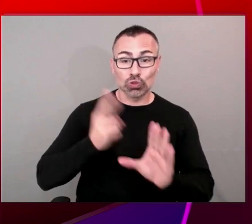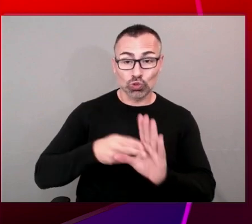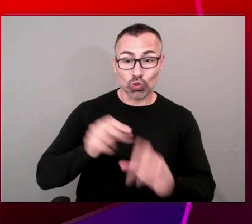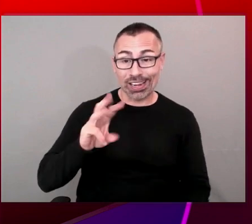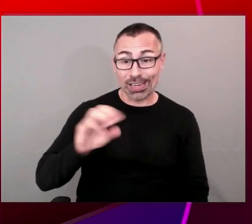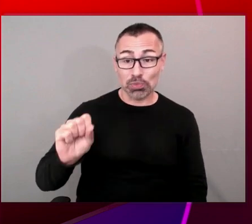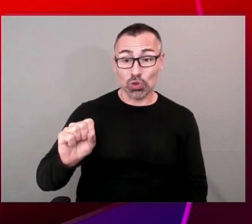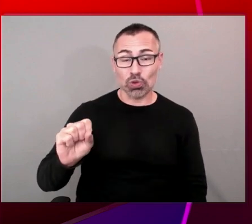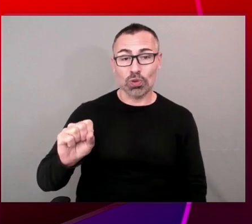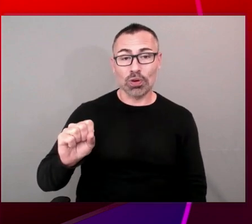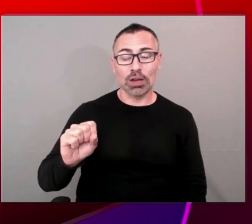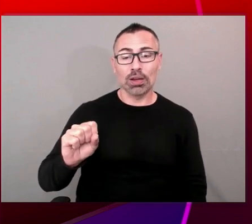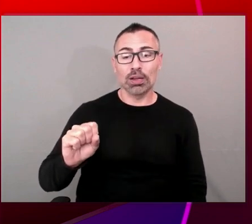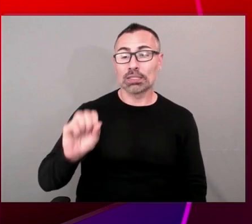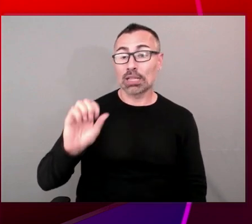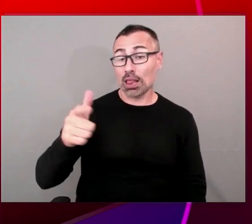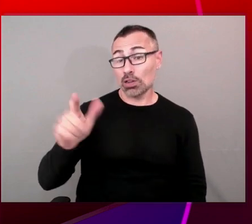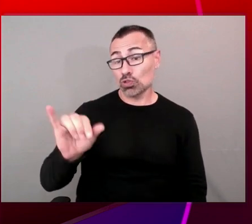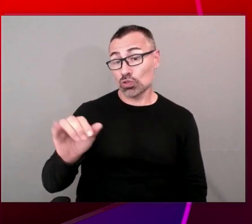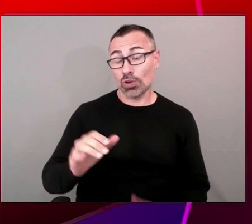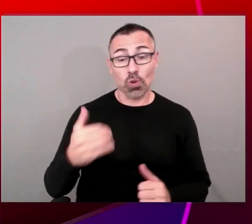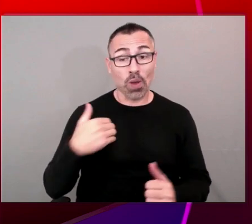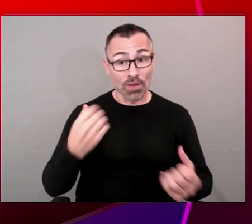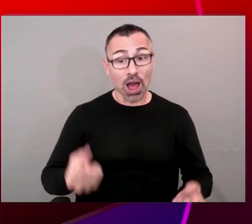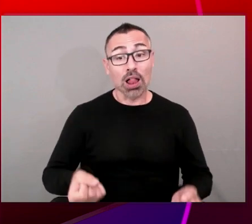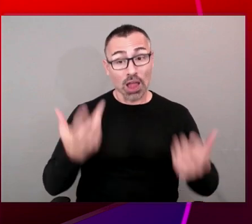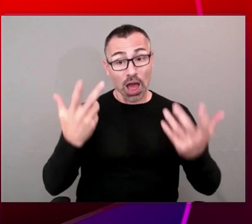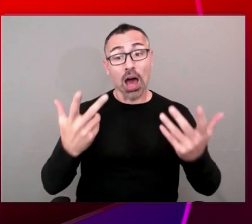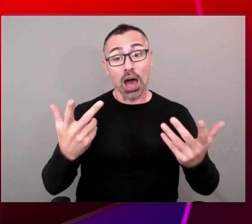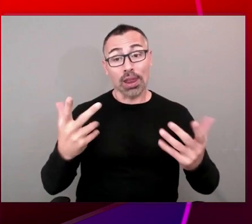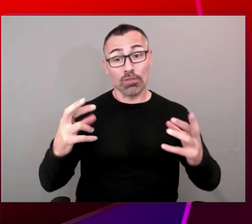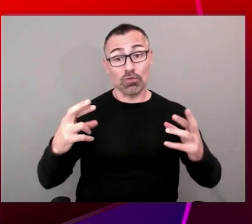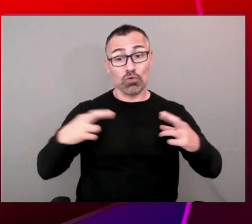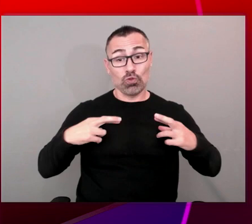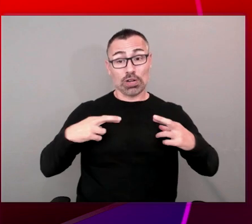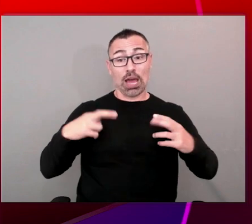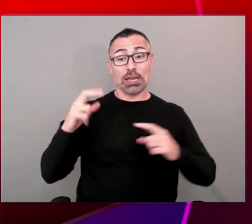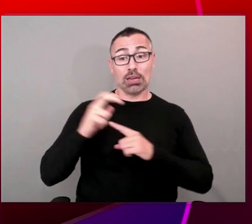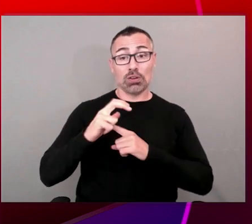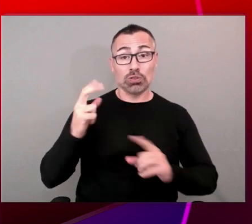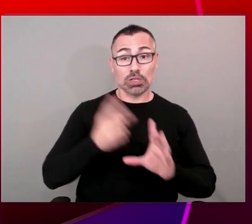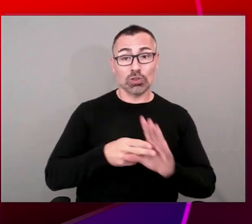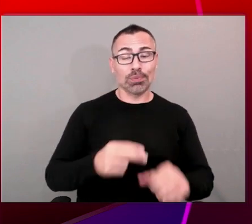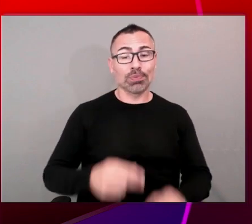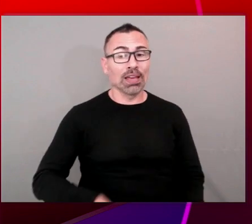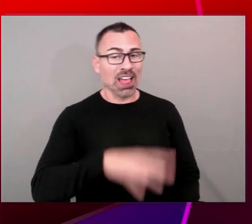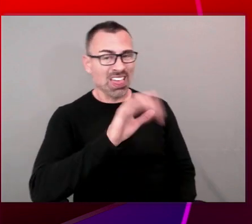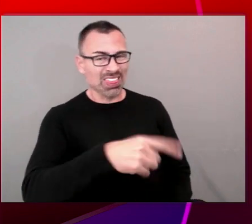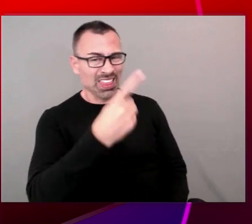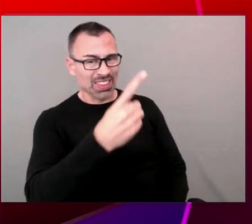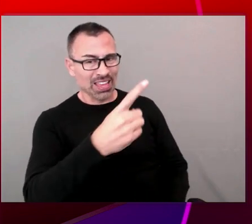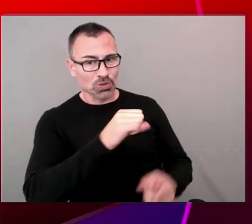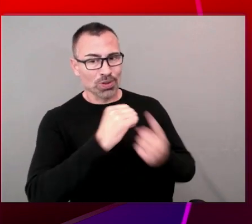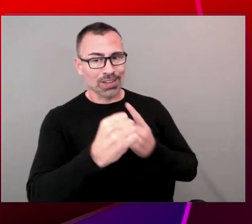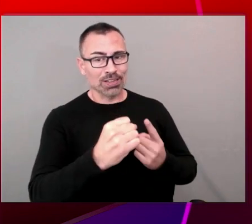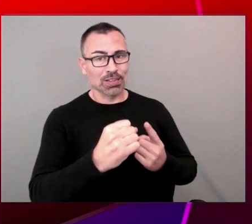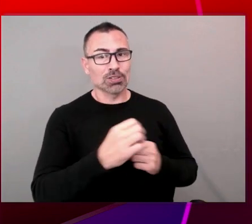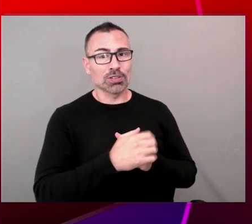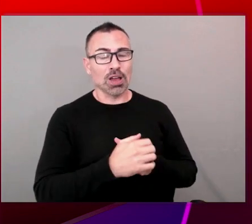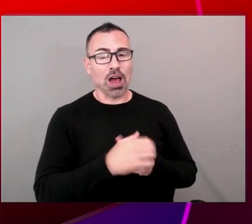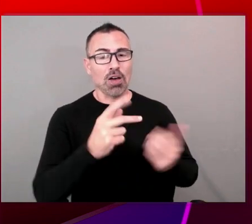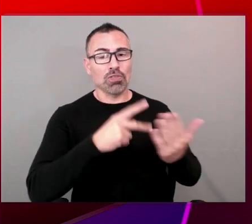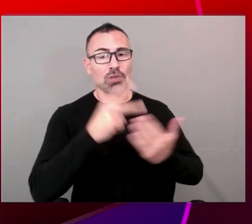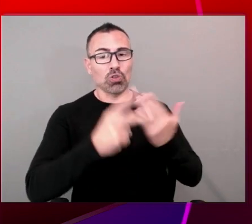later on. We had a lot of retired heroes. I'll call them. Yeah. That's one of the conditions of the Hero program is you can't work for AWS, right?